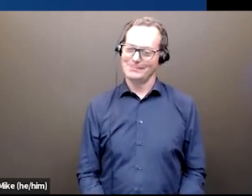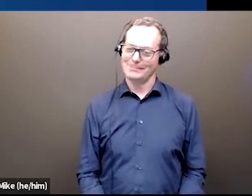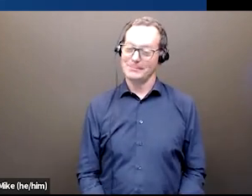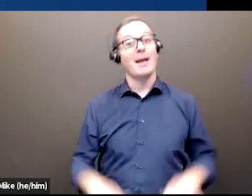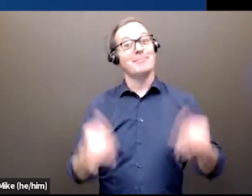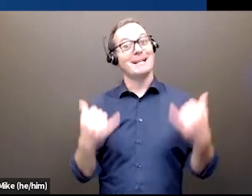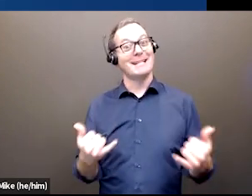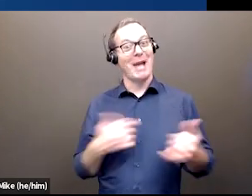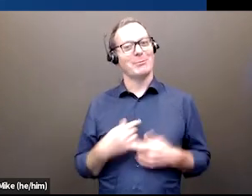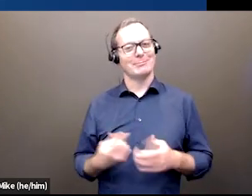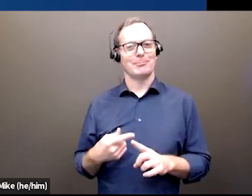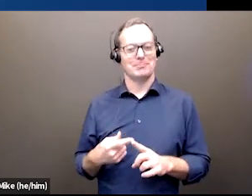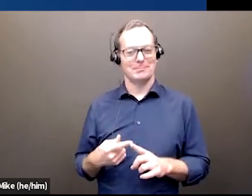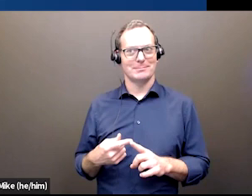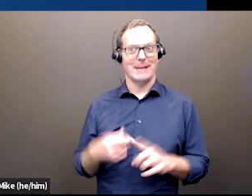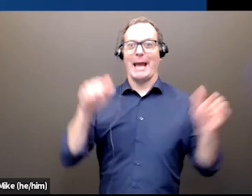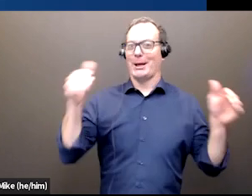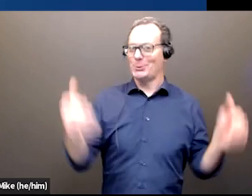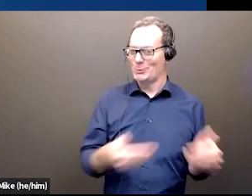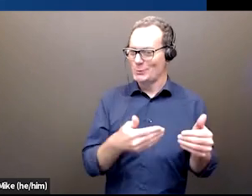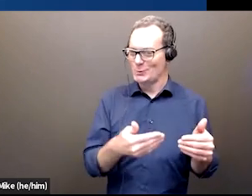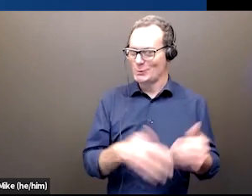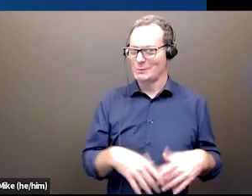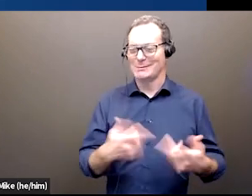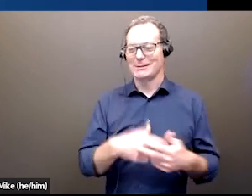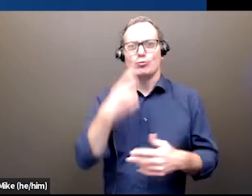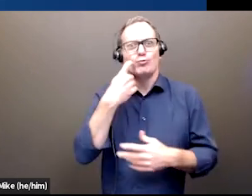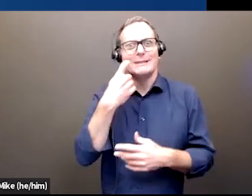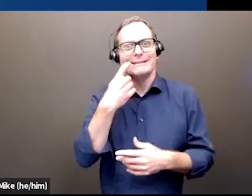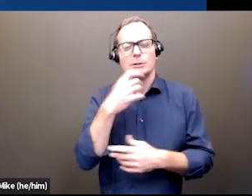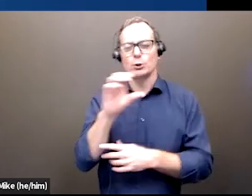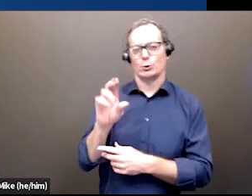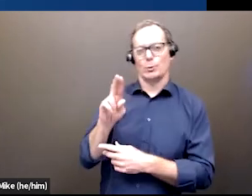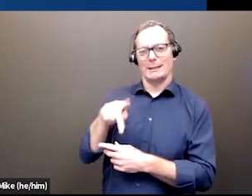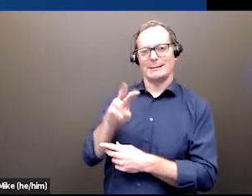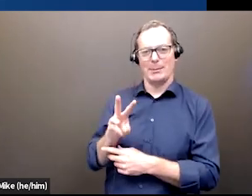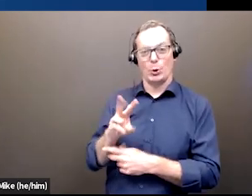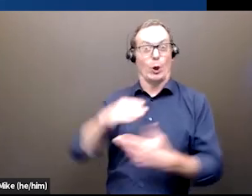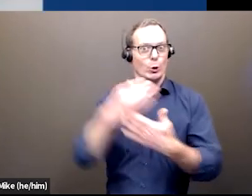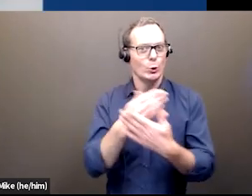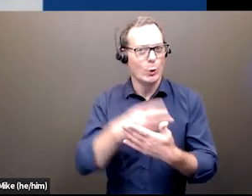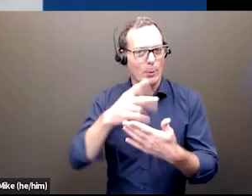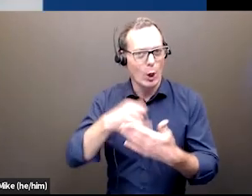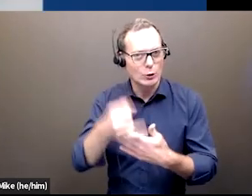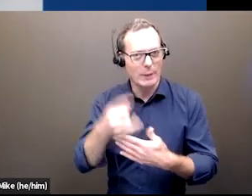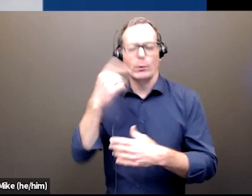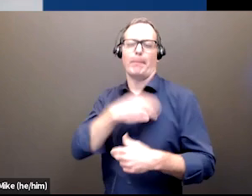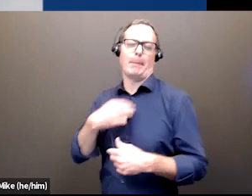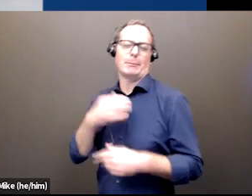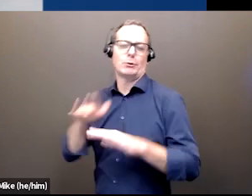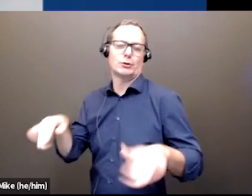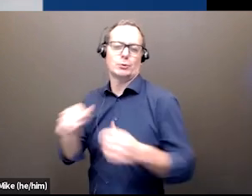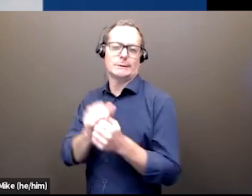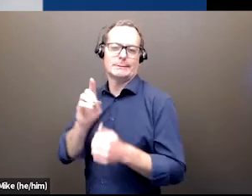I'm going to talk a bit, actually introduce you to the most recent CUPW project for members who have children with special needs and